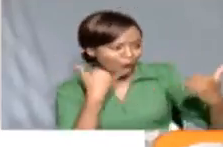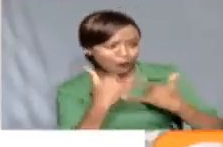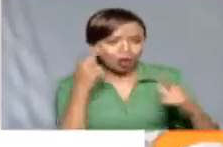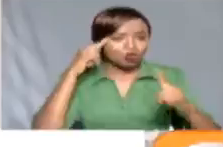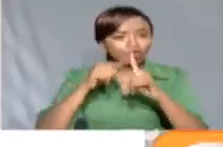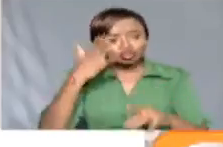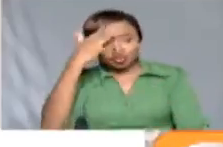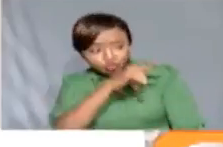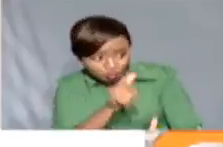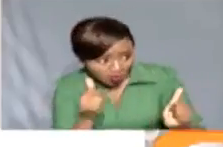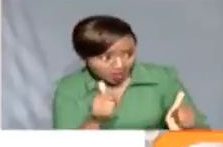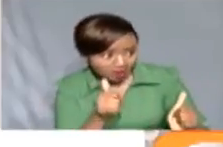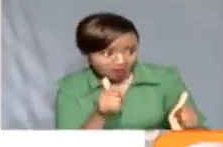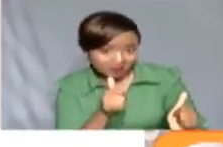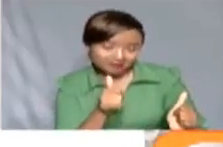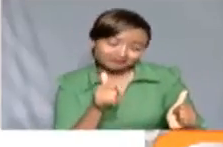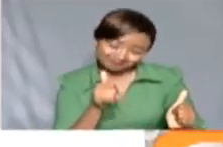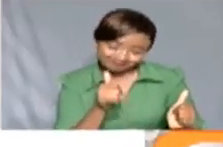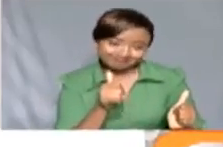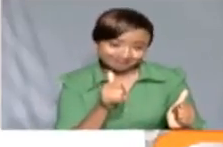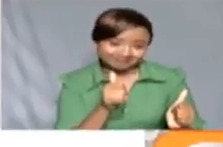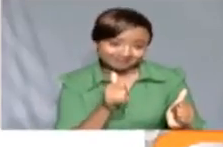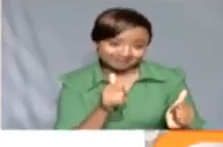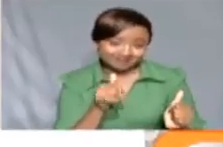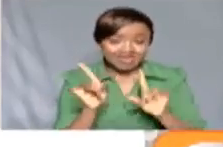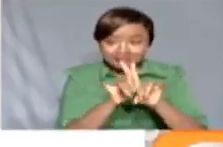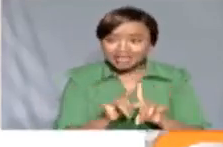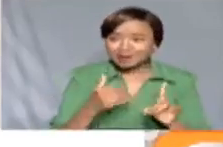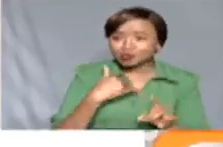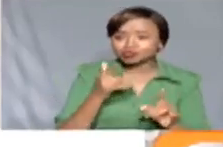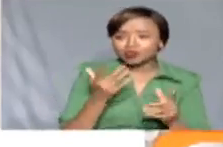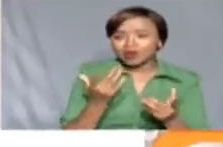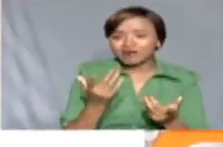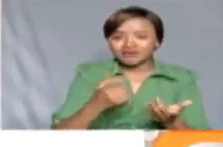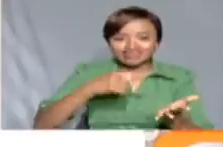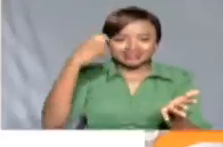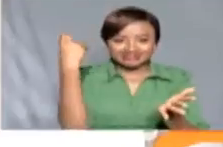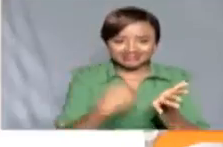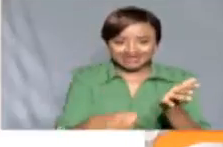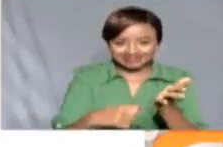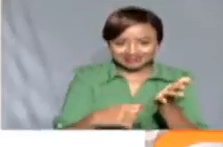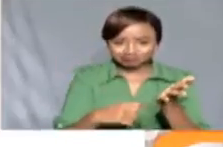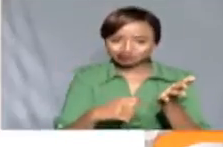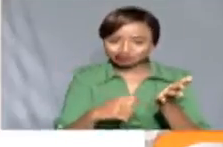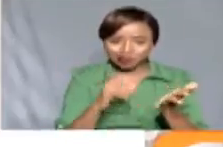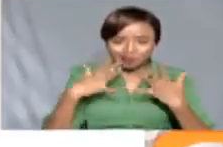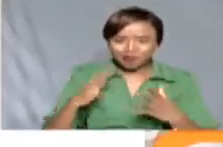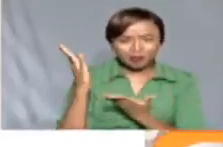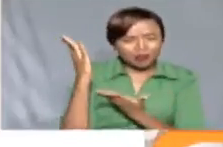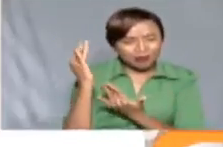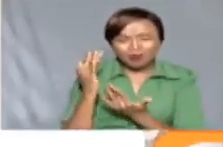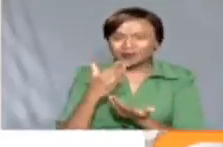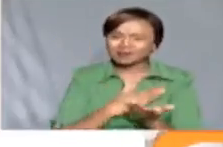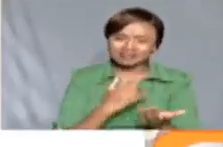to find out if they are fine. Oh yes, I have not talked about the tax cuts that many Kenyans have hoped for